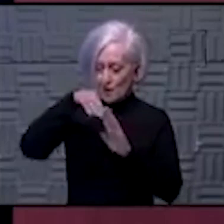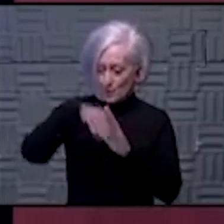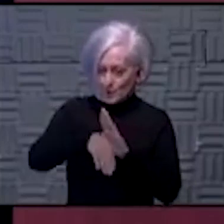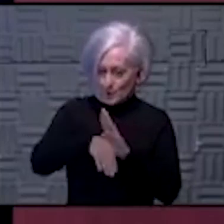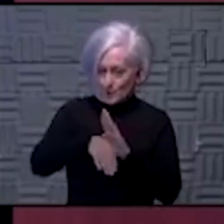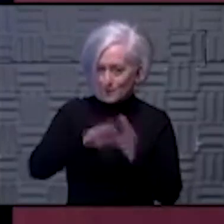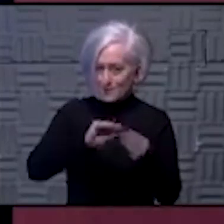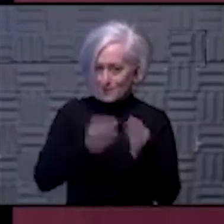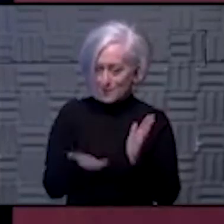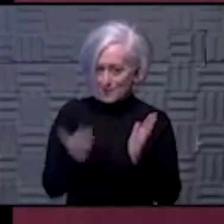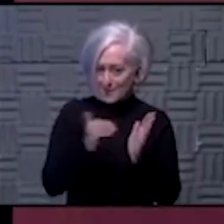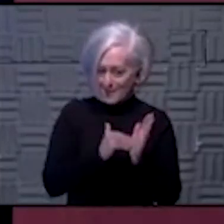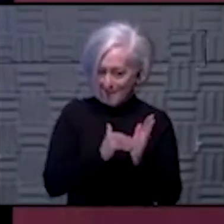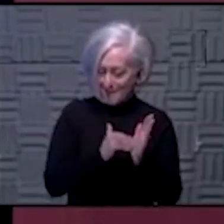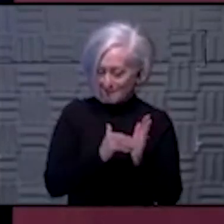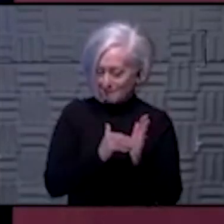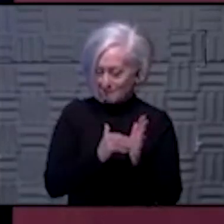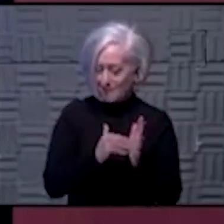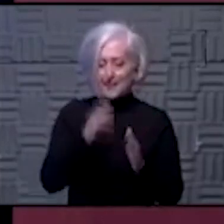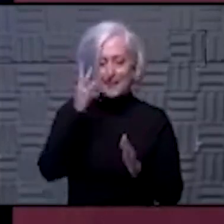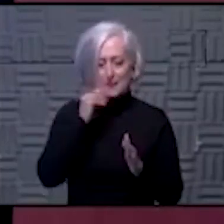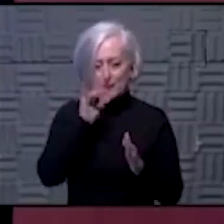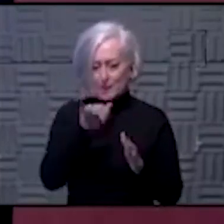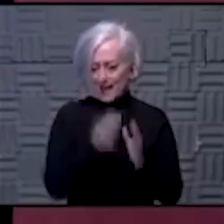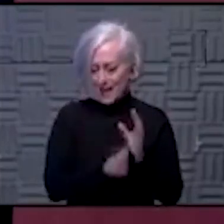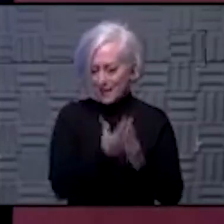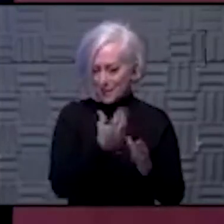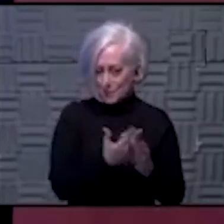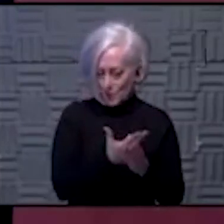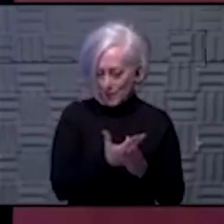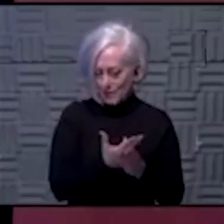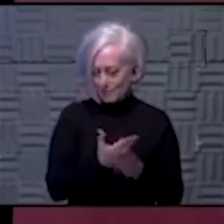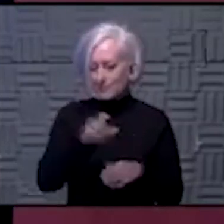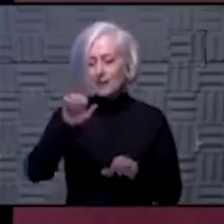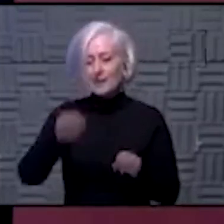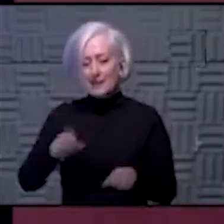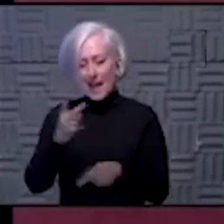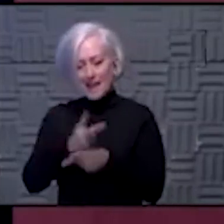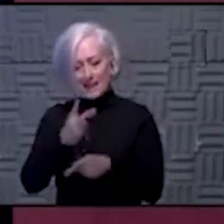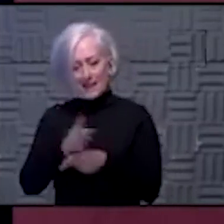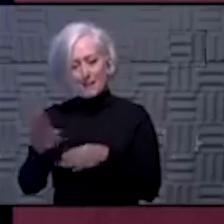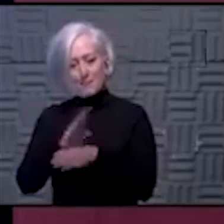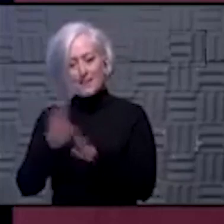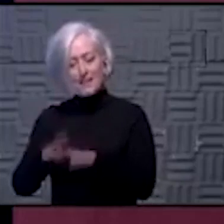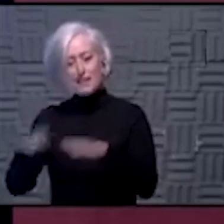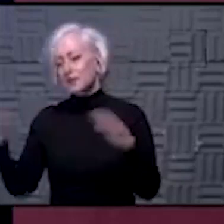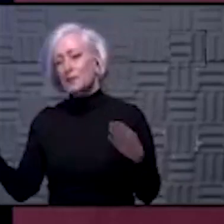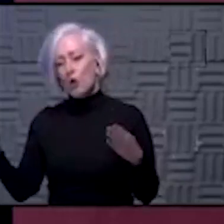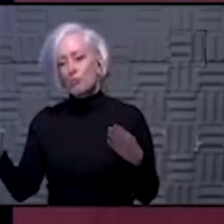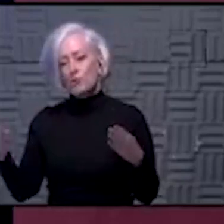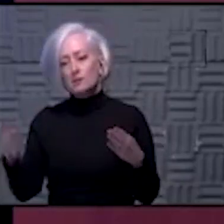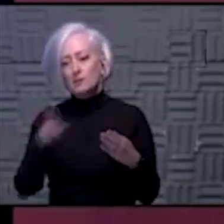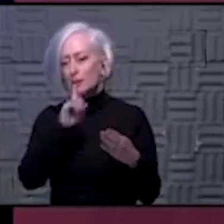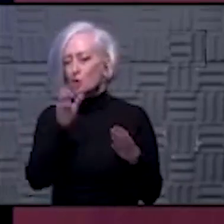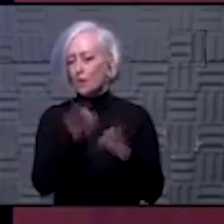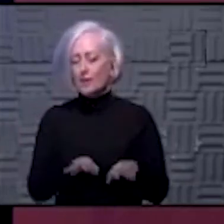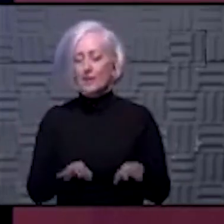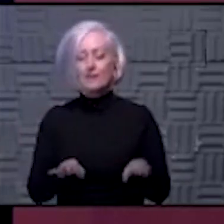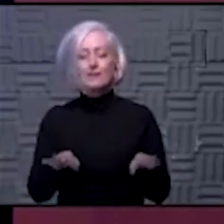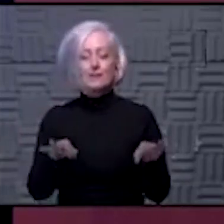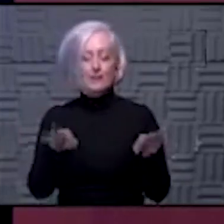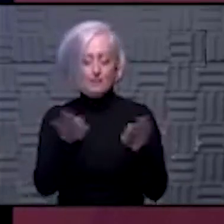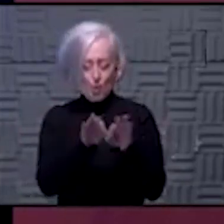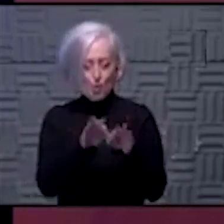our businesses open by keeping each other safe. It's a very simple action. Wear a mask. Keep your